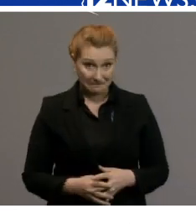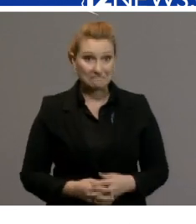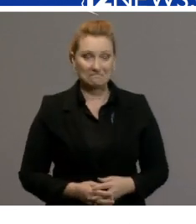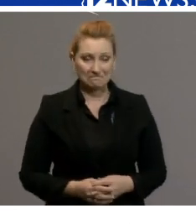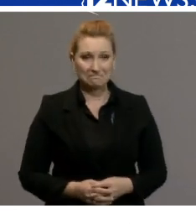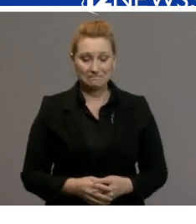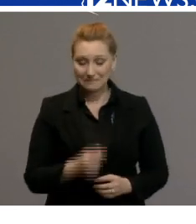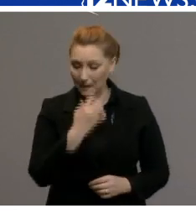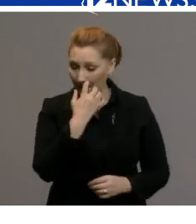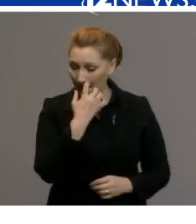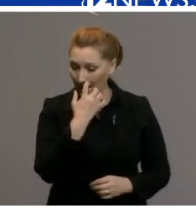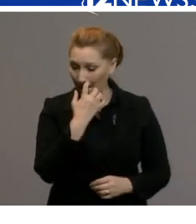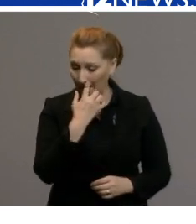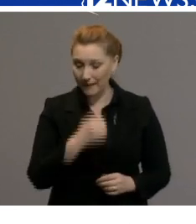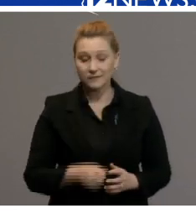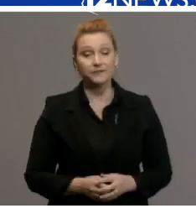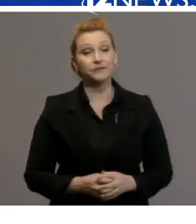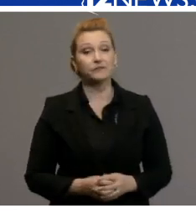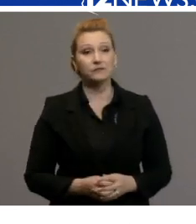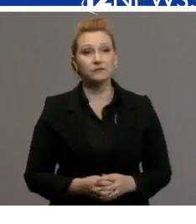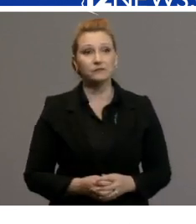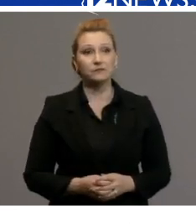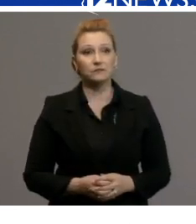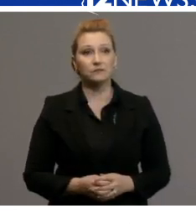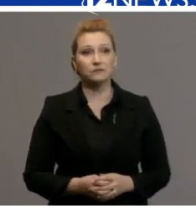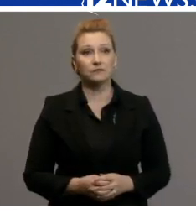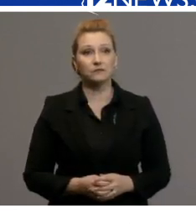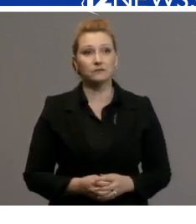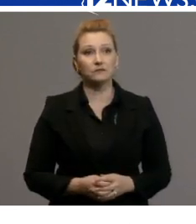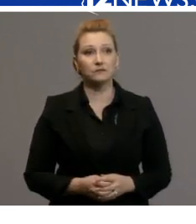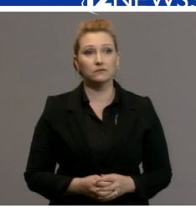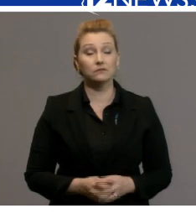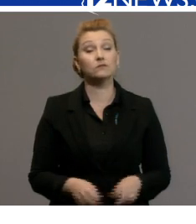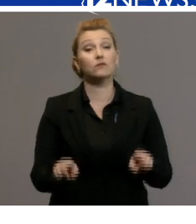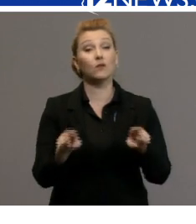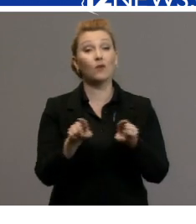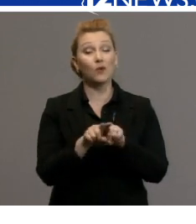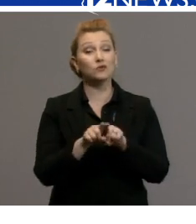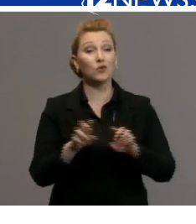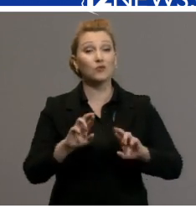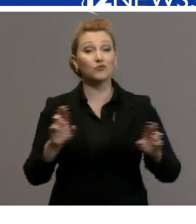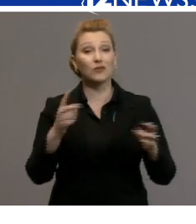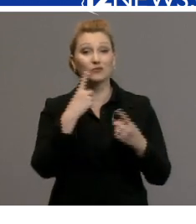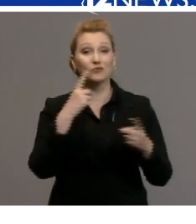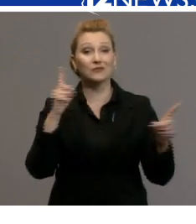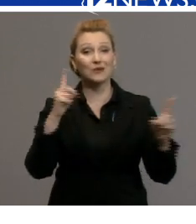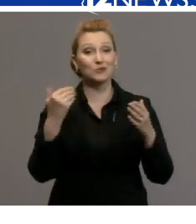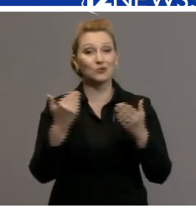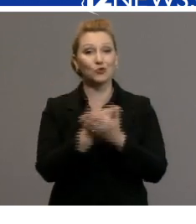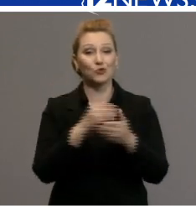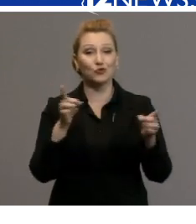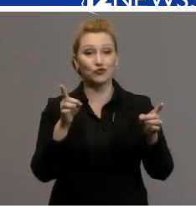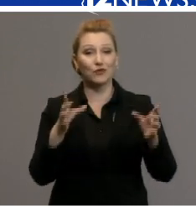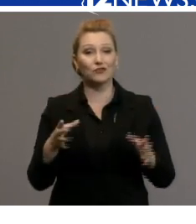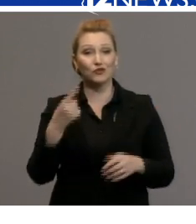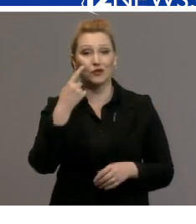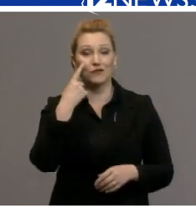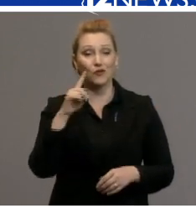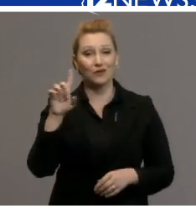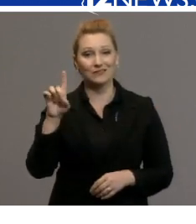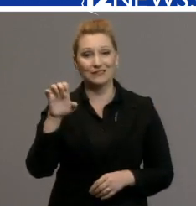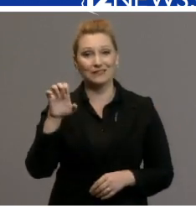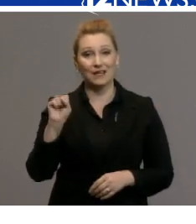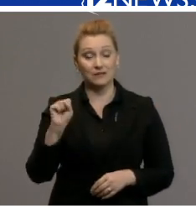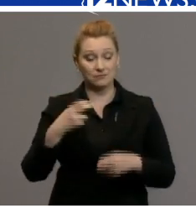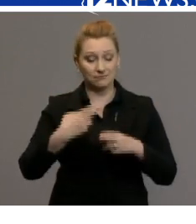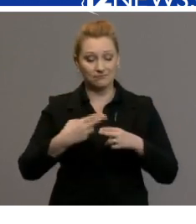We're also going to announce a new director of the Department of Economic Security today. His name is Michael